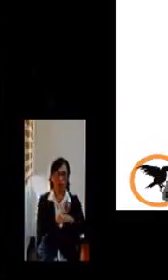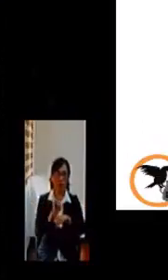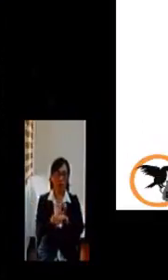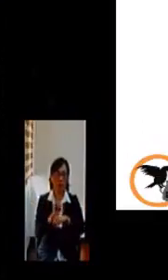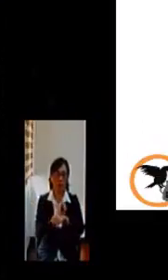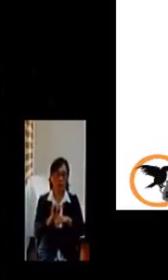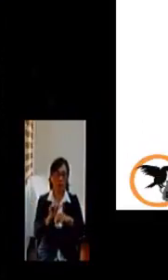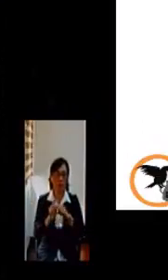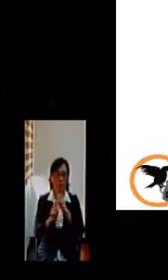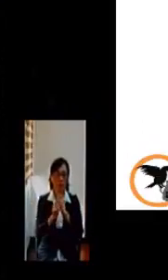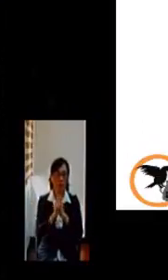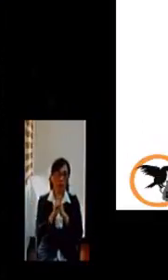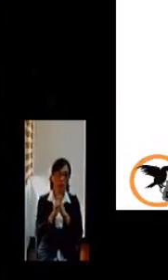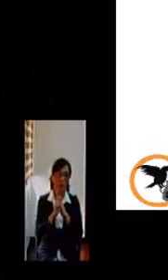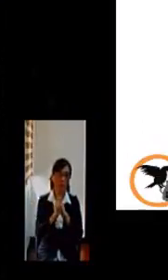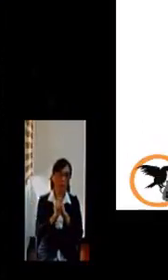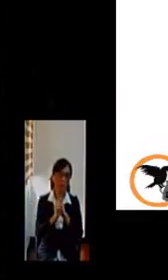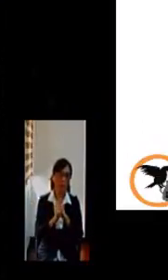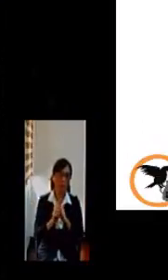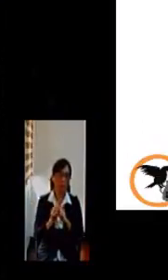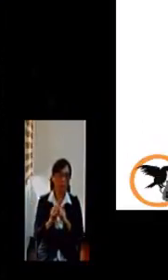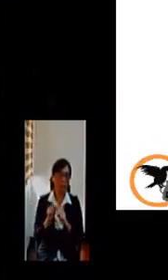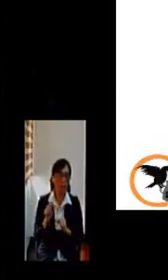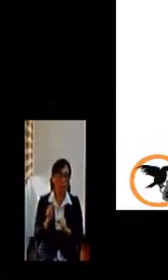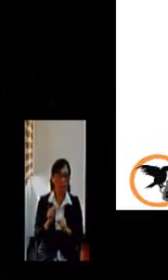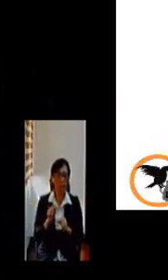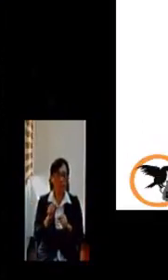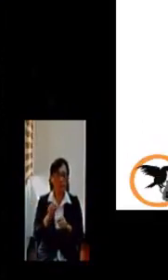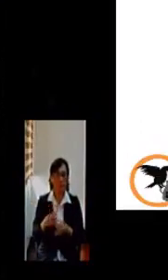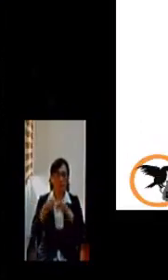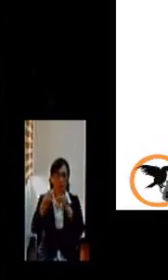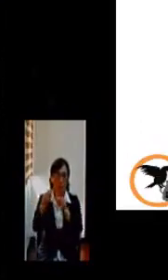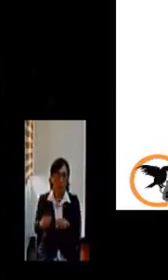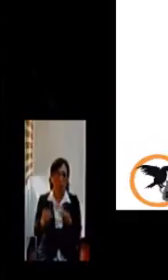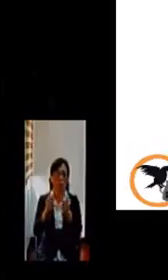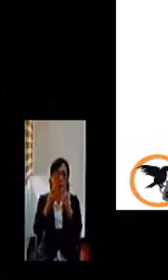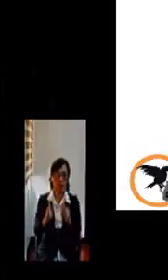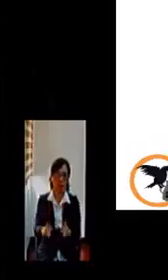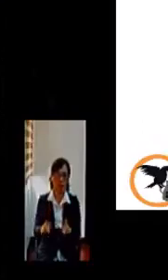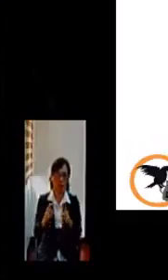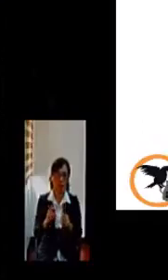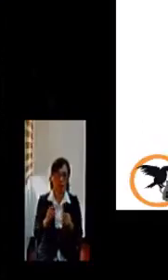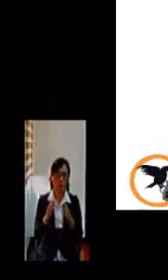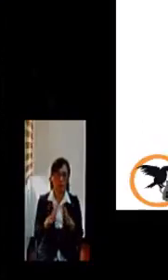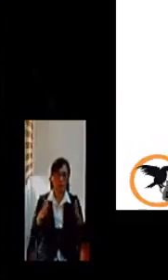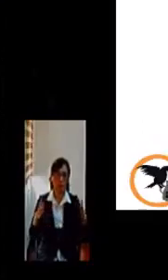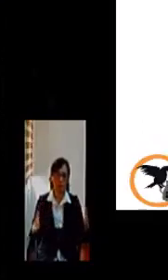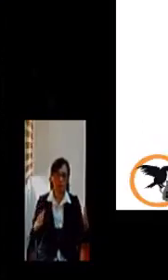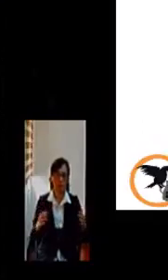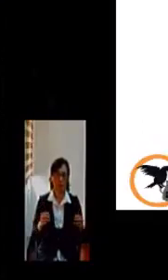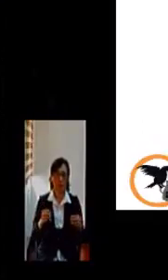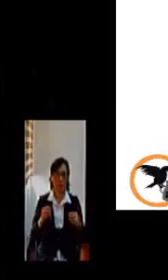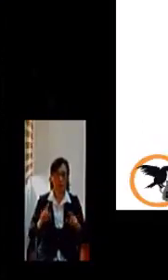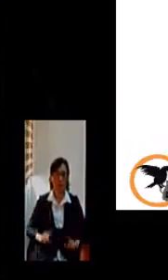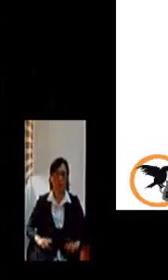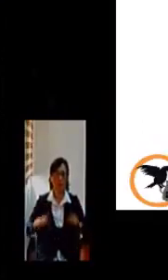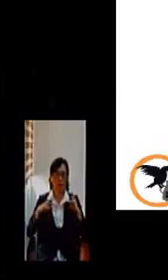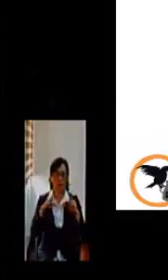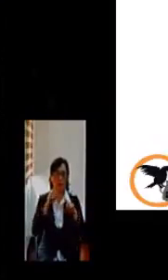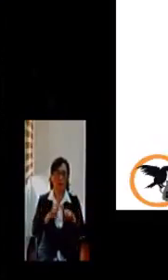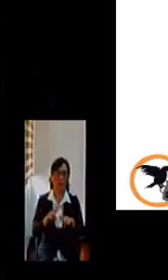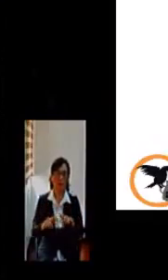fact. But together, these contributors are putting a lot of our biodiversity